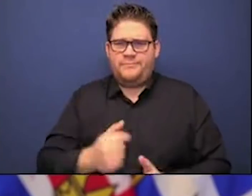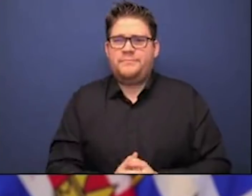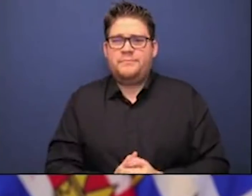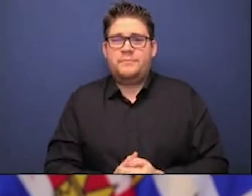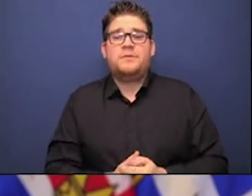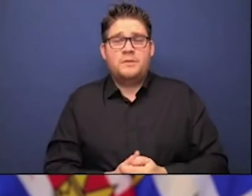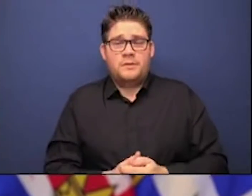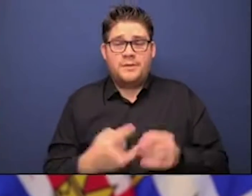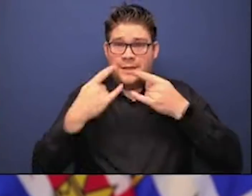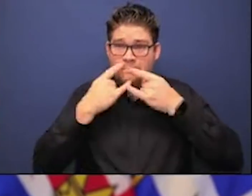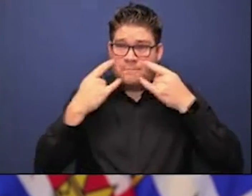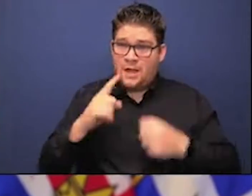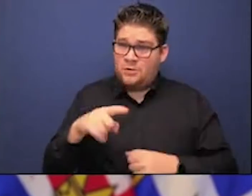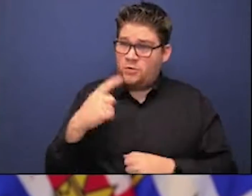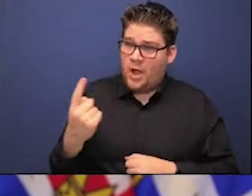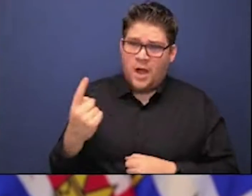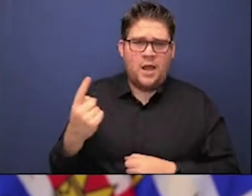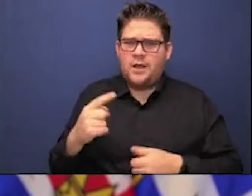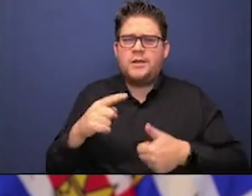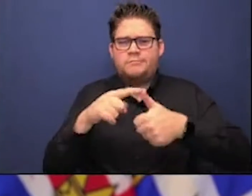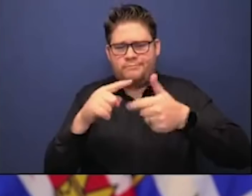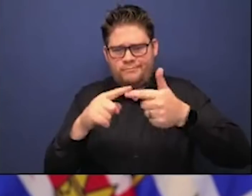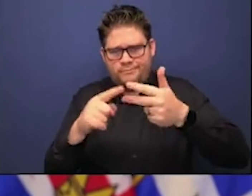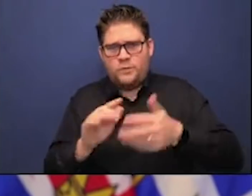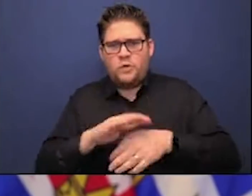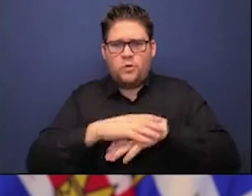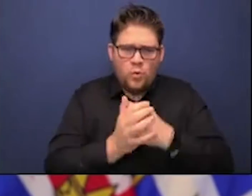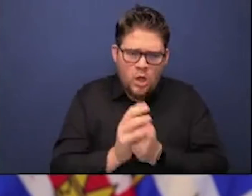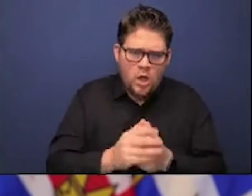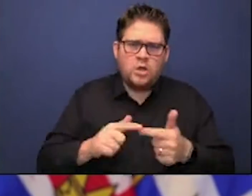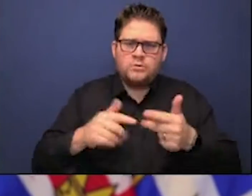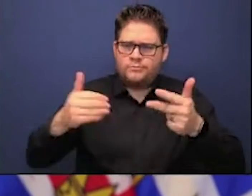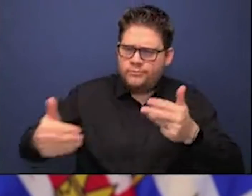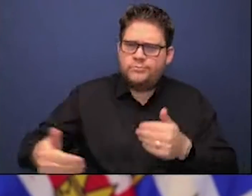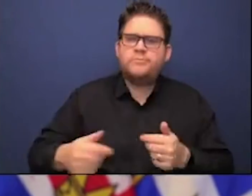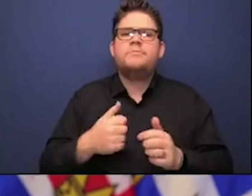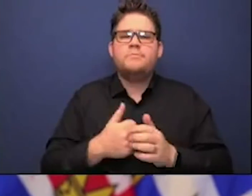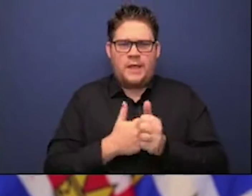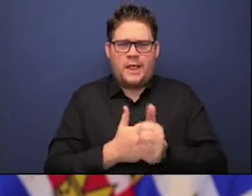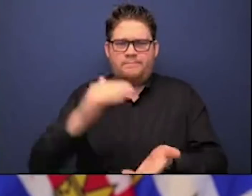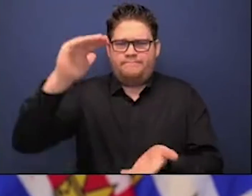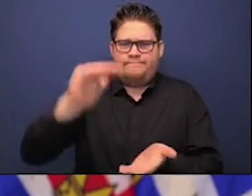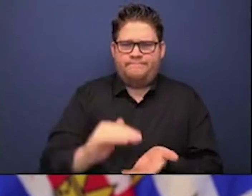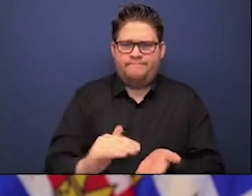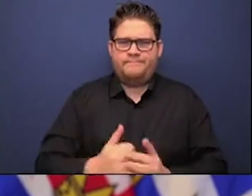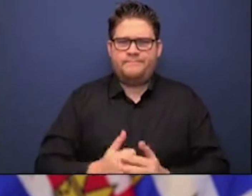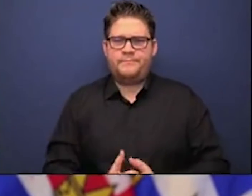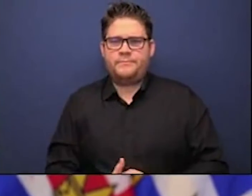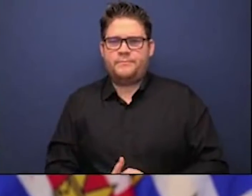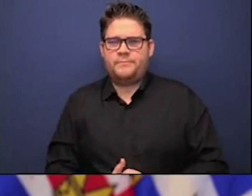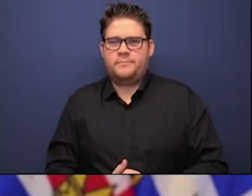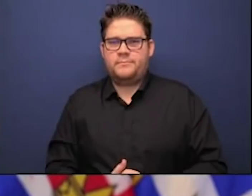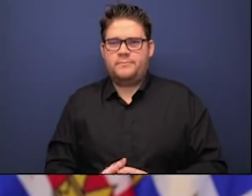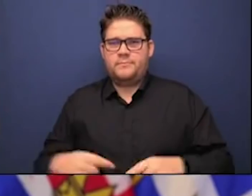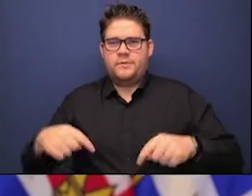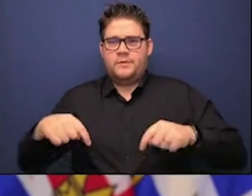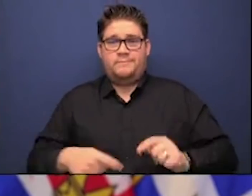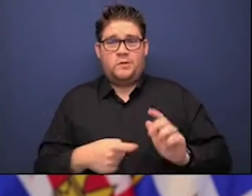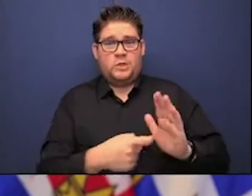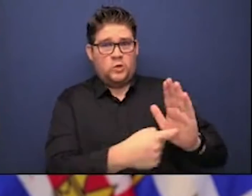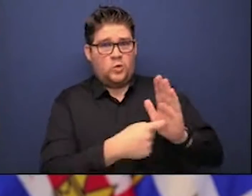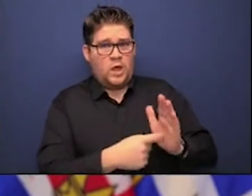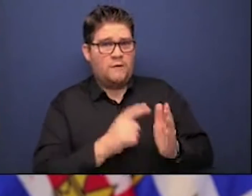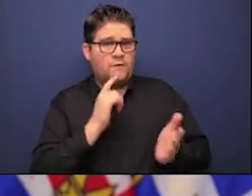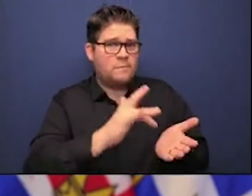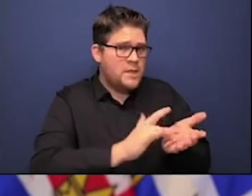it can make a difference. These are similar approaches to the requirements we have in offices or in restaurants,